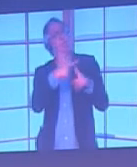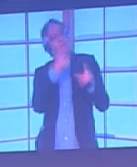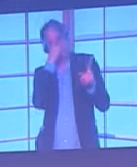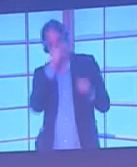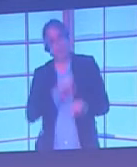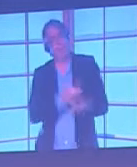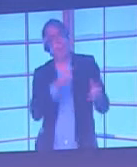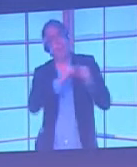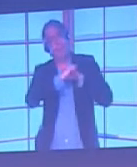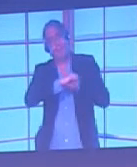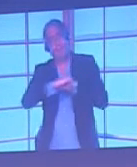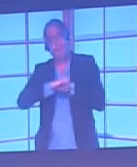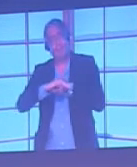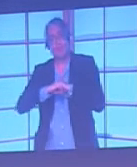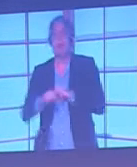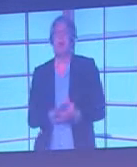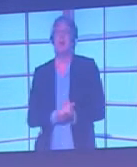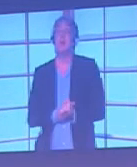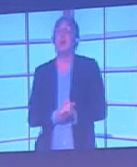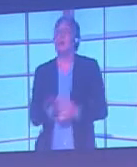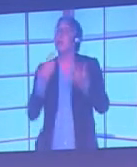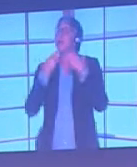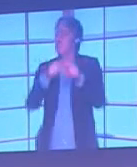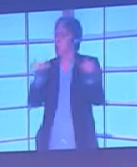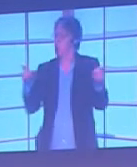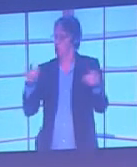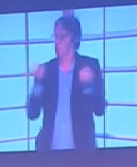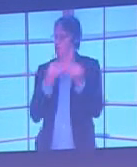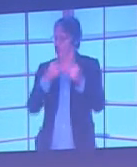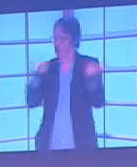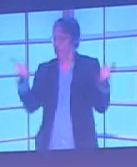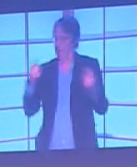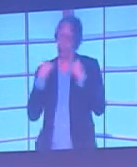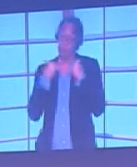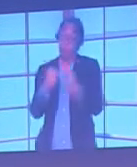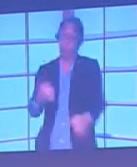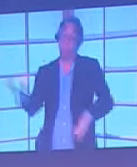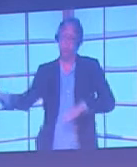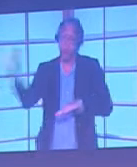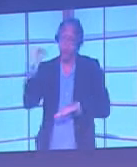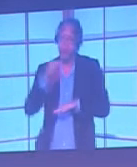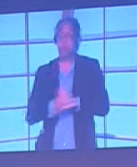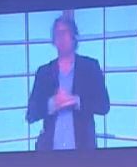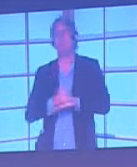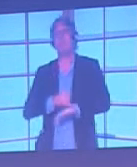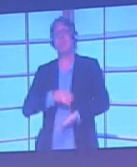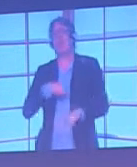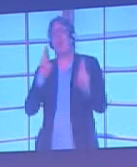for traveling, many of you from long distances, and have a really great 2 days. Thank you very much.